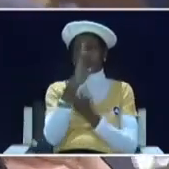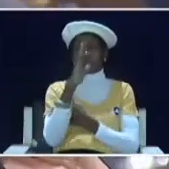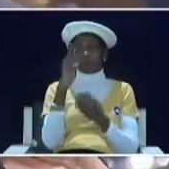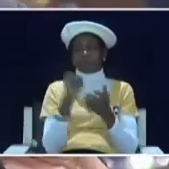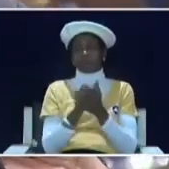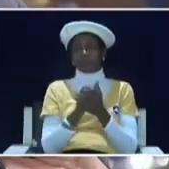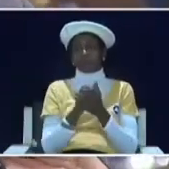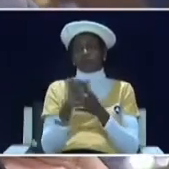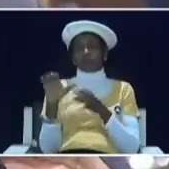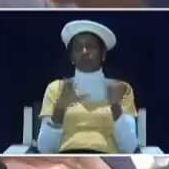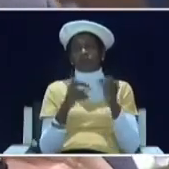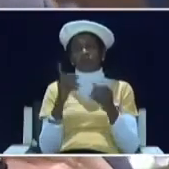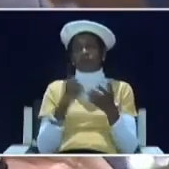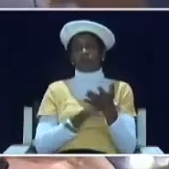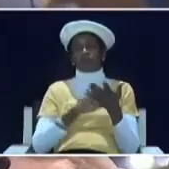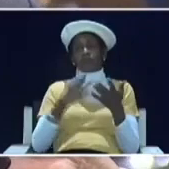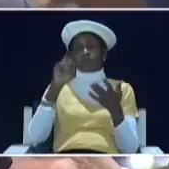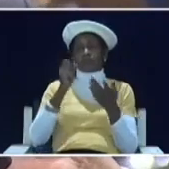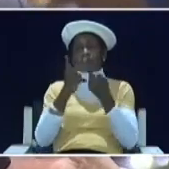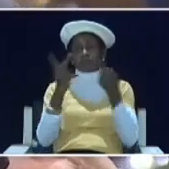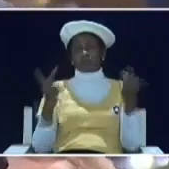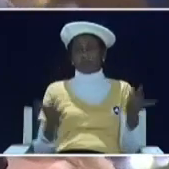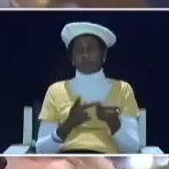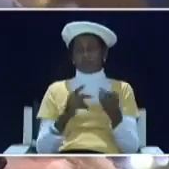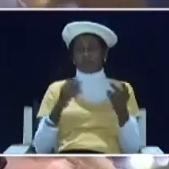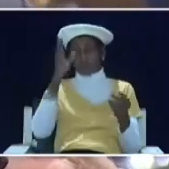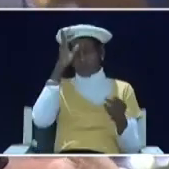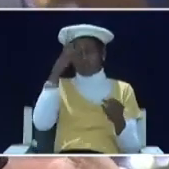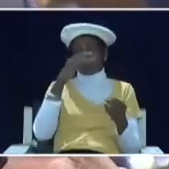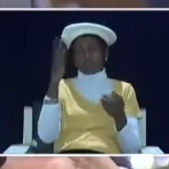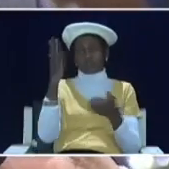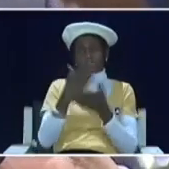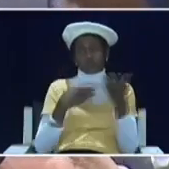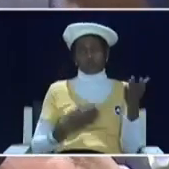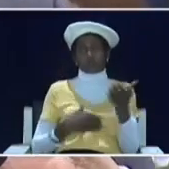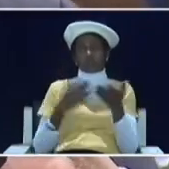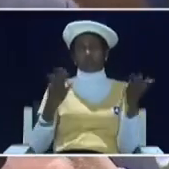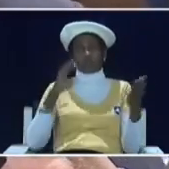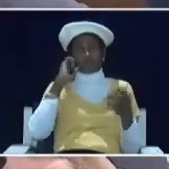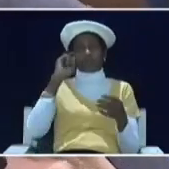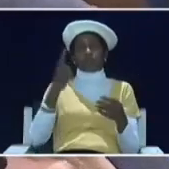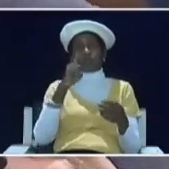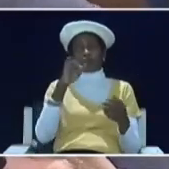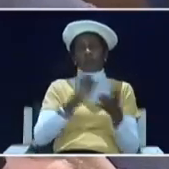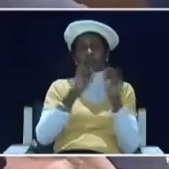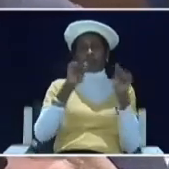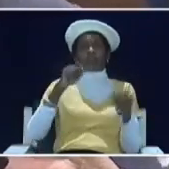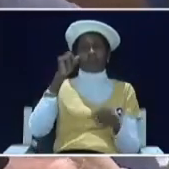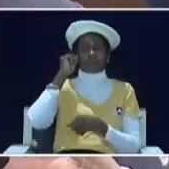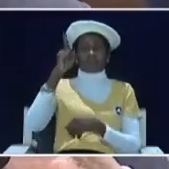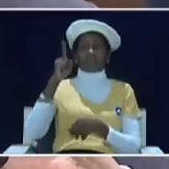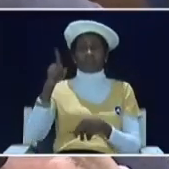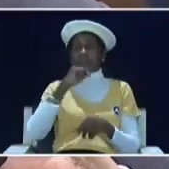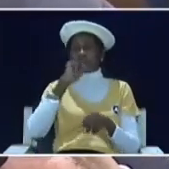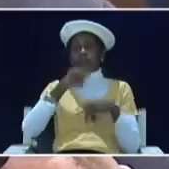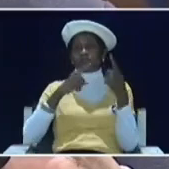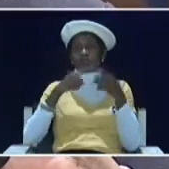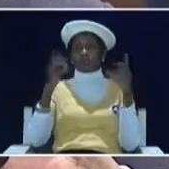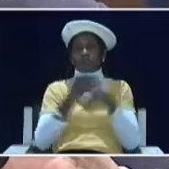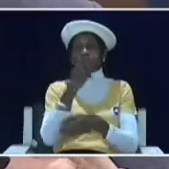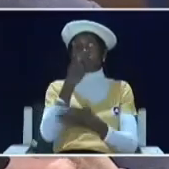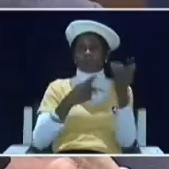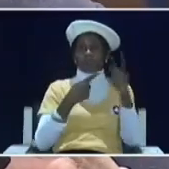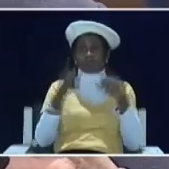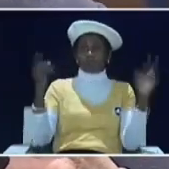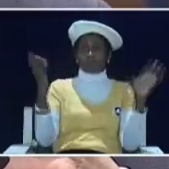that during divine repositioning, Daddy said there's somebody here is the only one that can understand. You are not going to get double, but